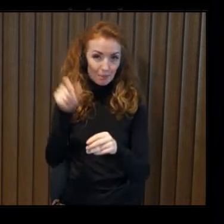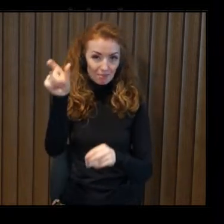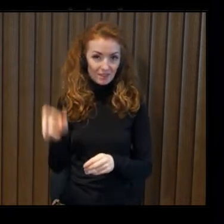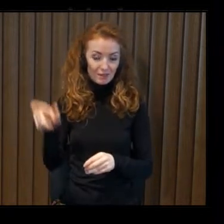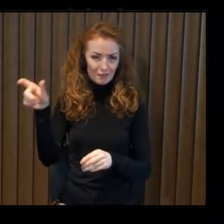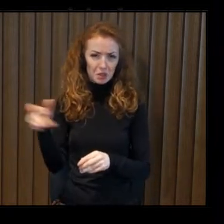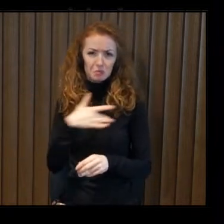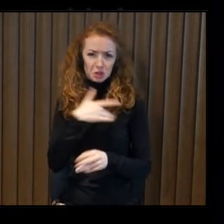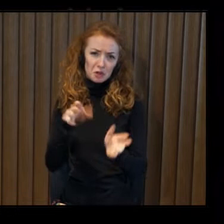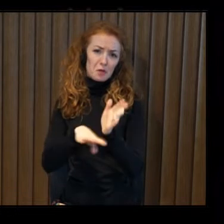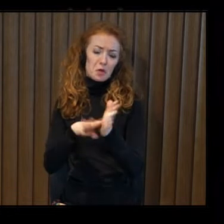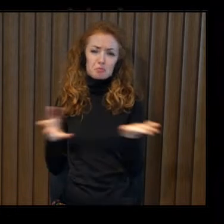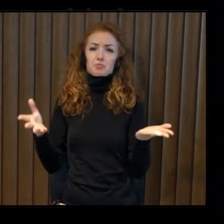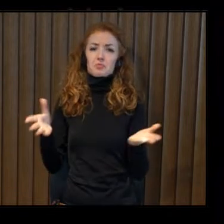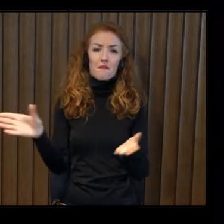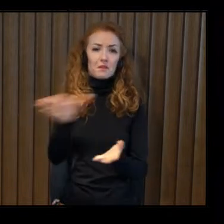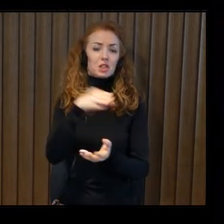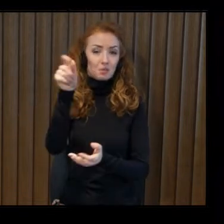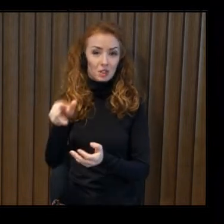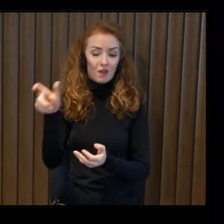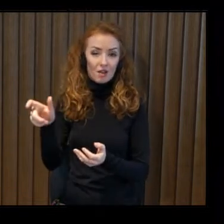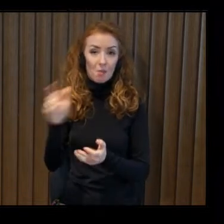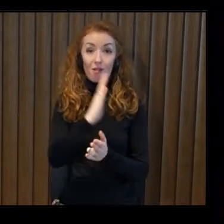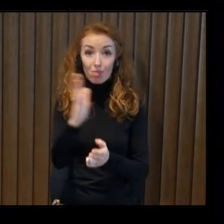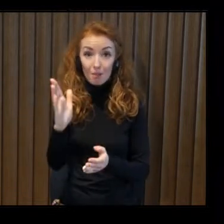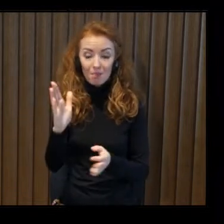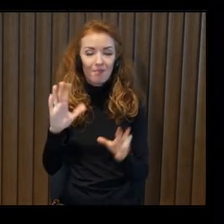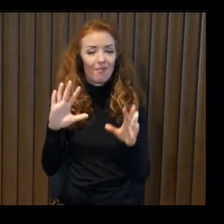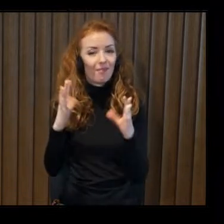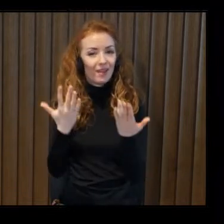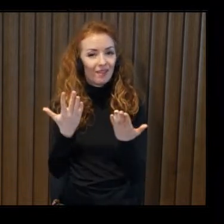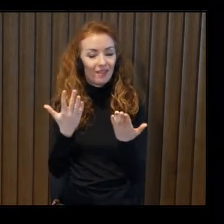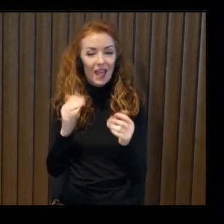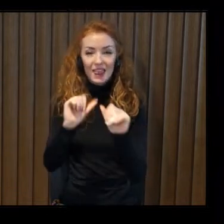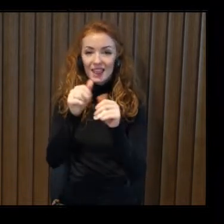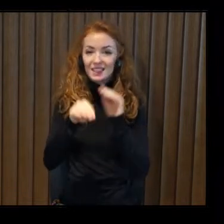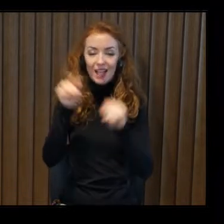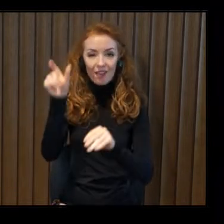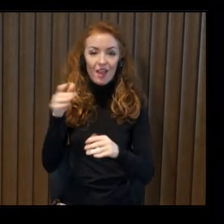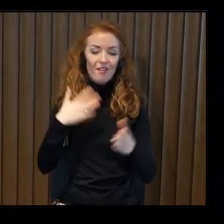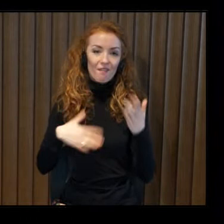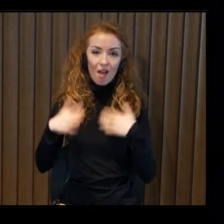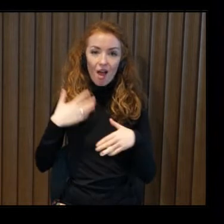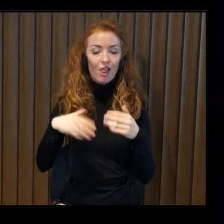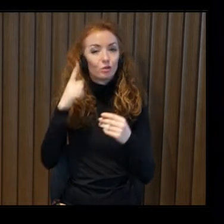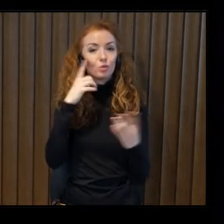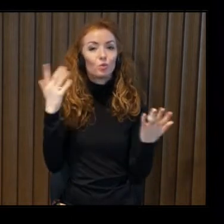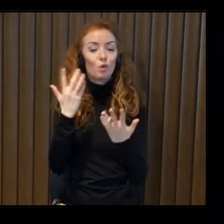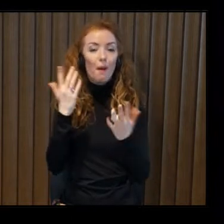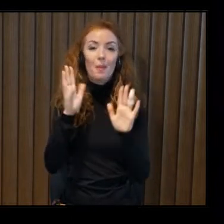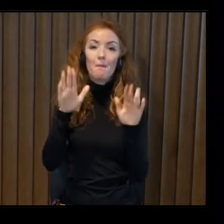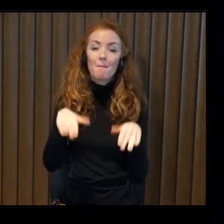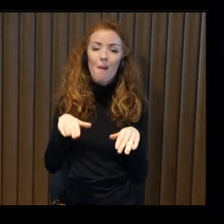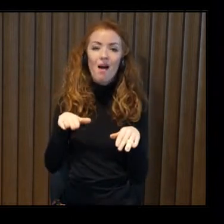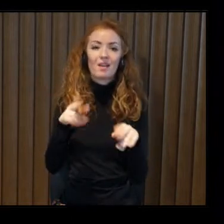of us. But the tendency here is that designers want to focus on this magical average person. And